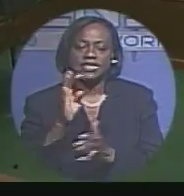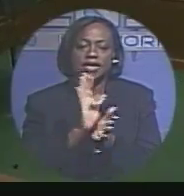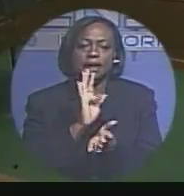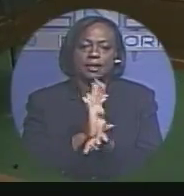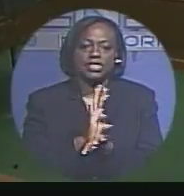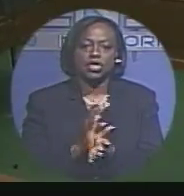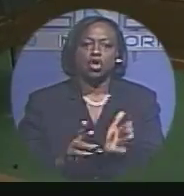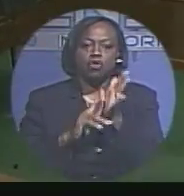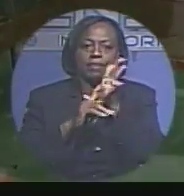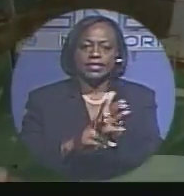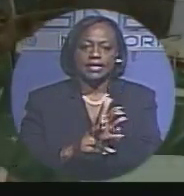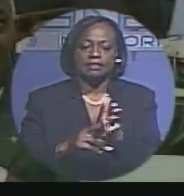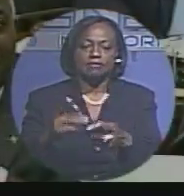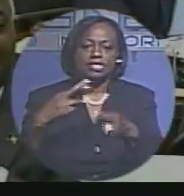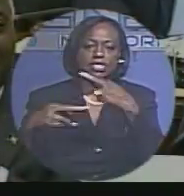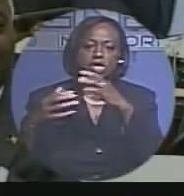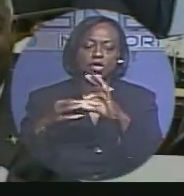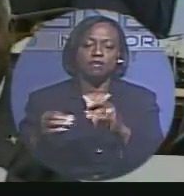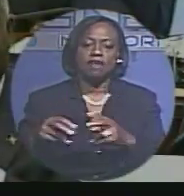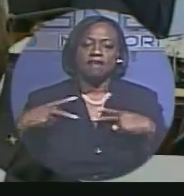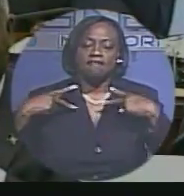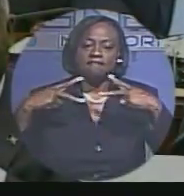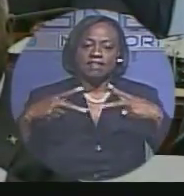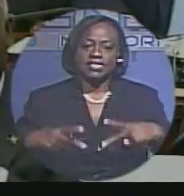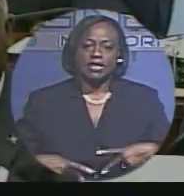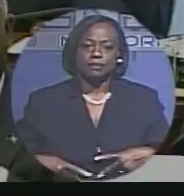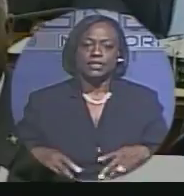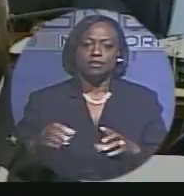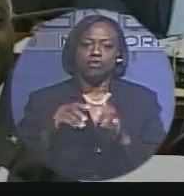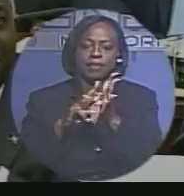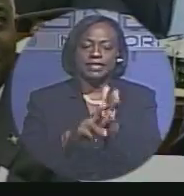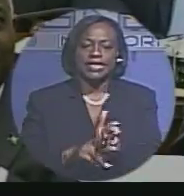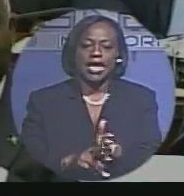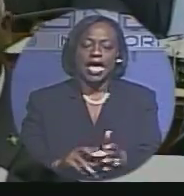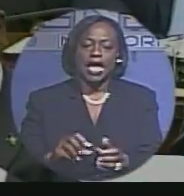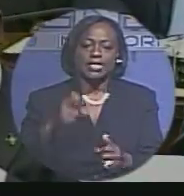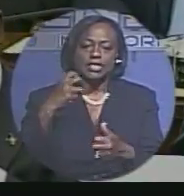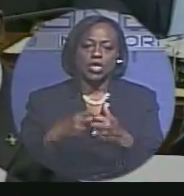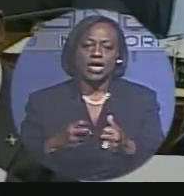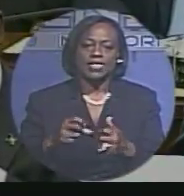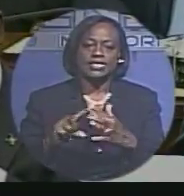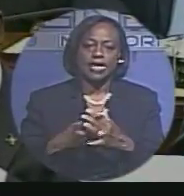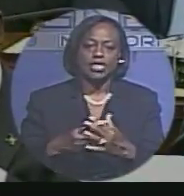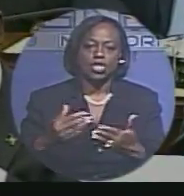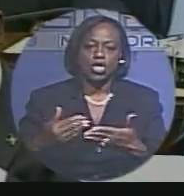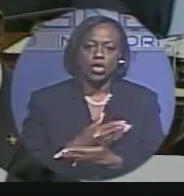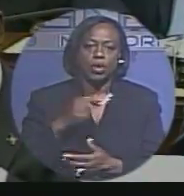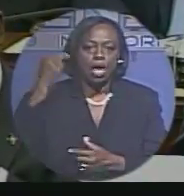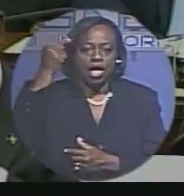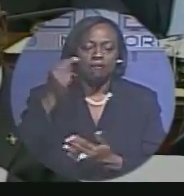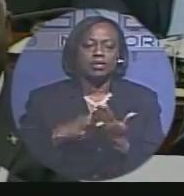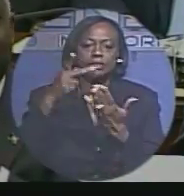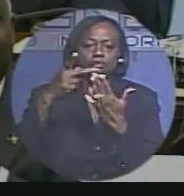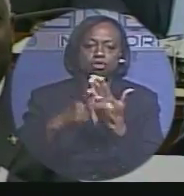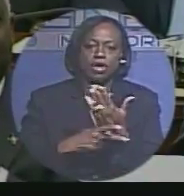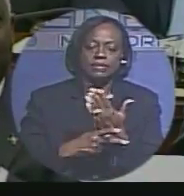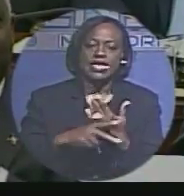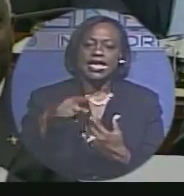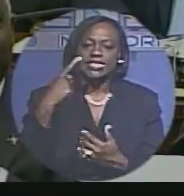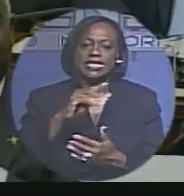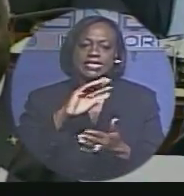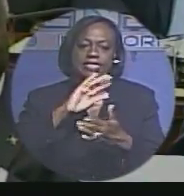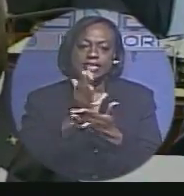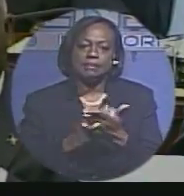the return of fiscal prudence and represents a solid start to the new government's programs. He added that some of that